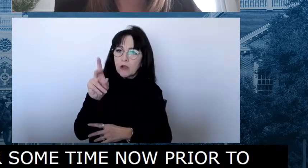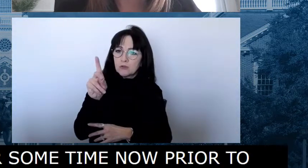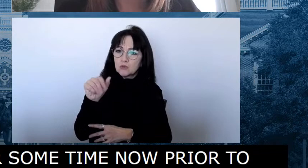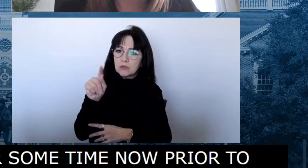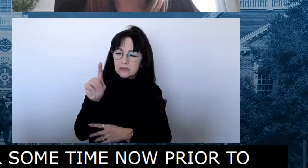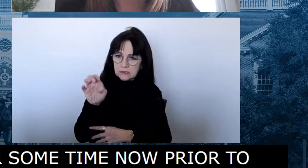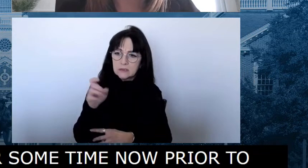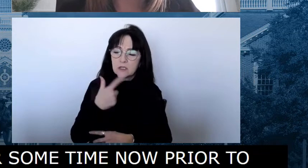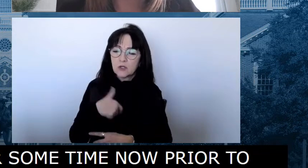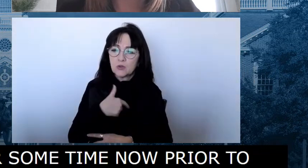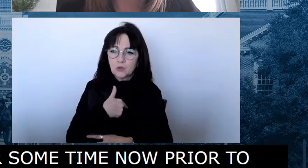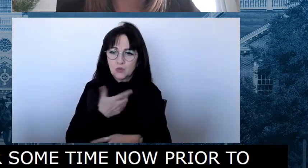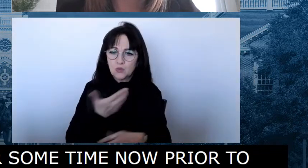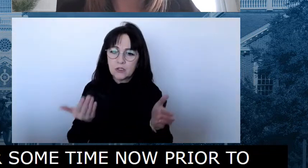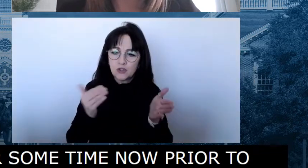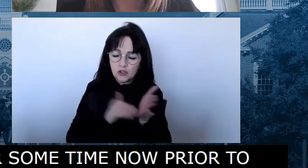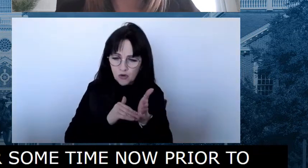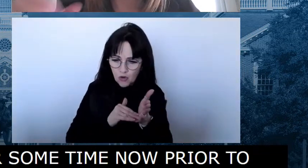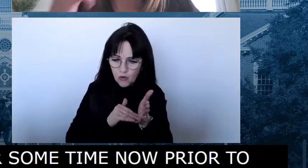mask mandate,